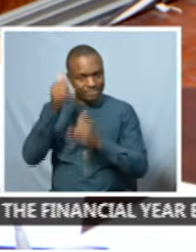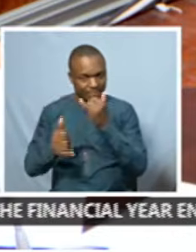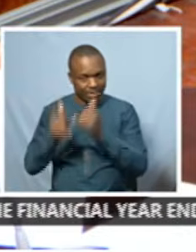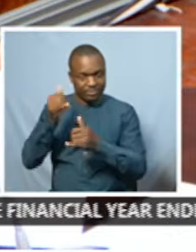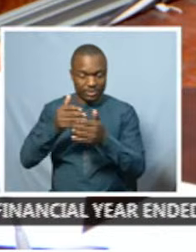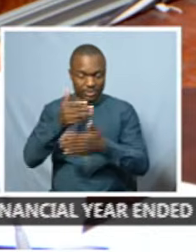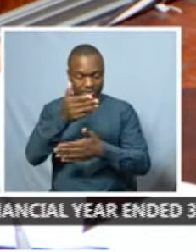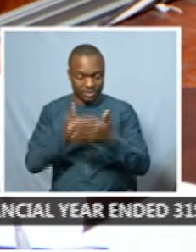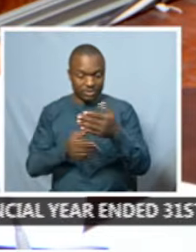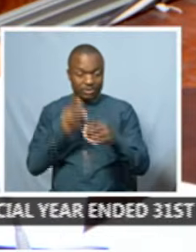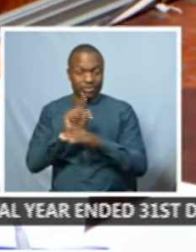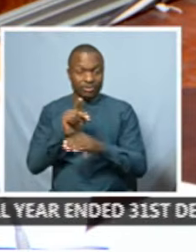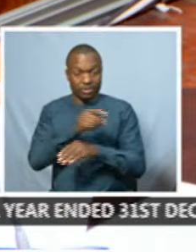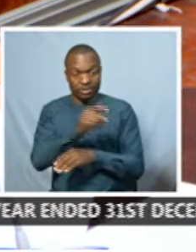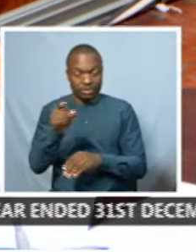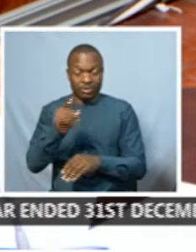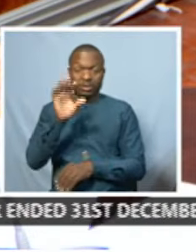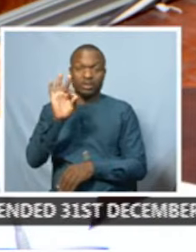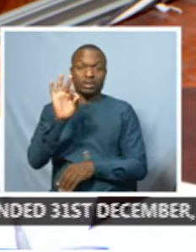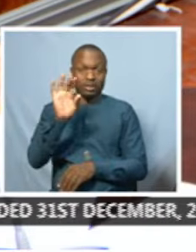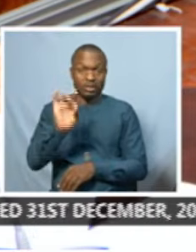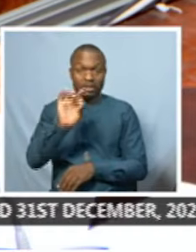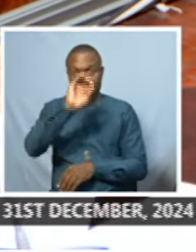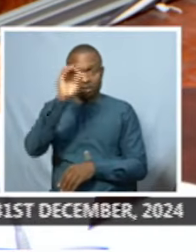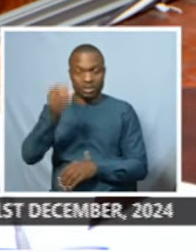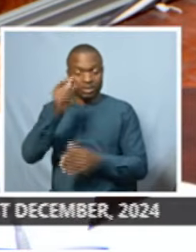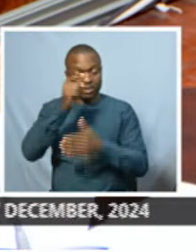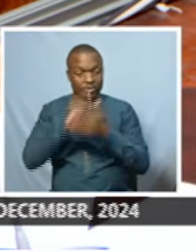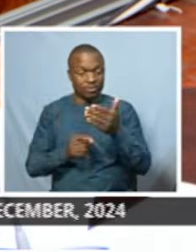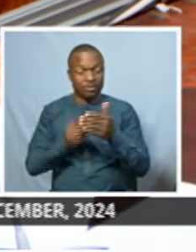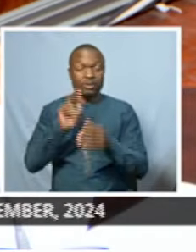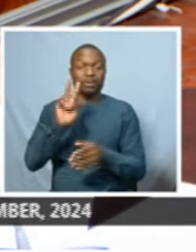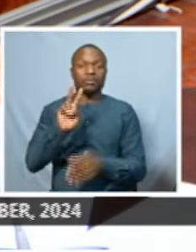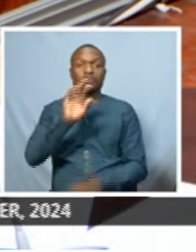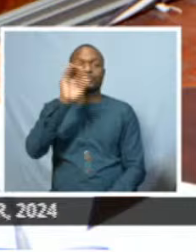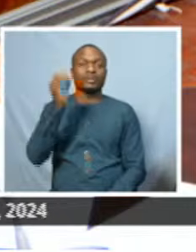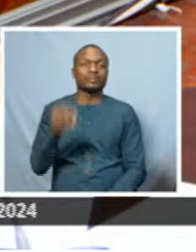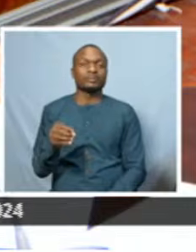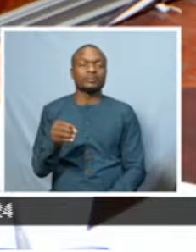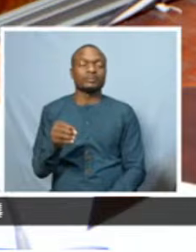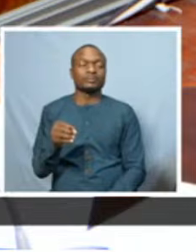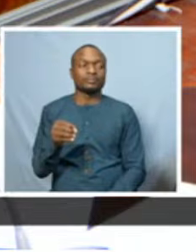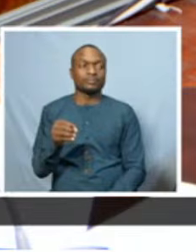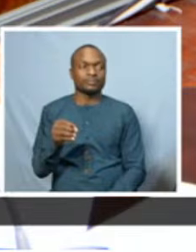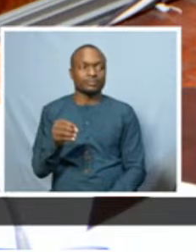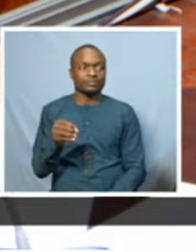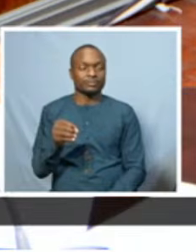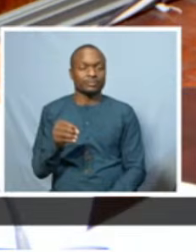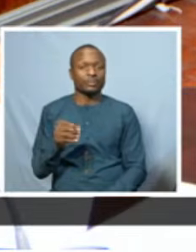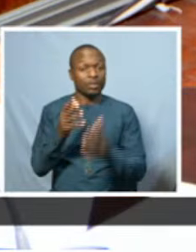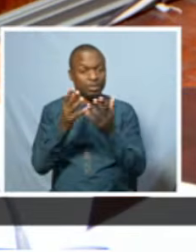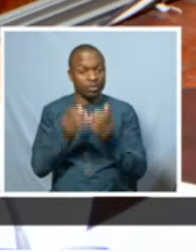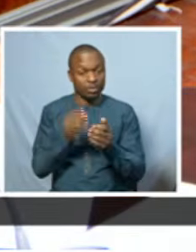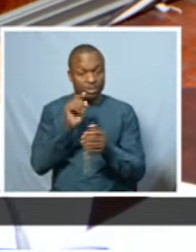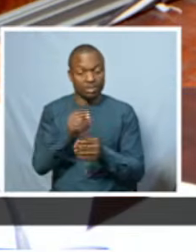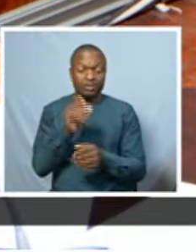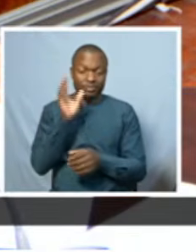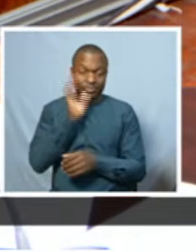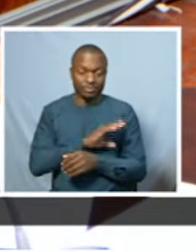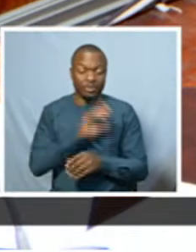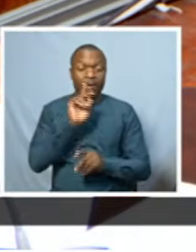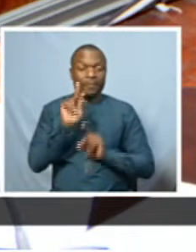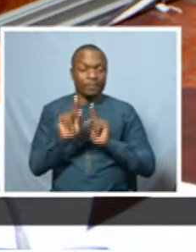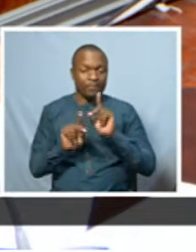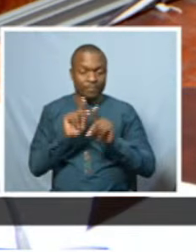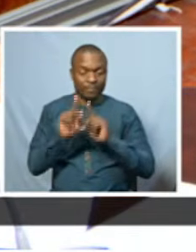all these projects, those which are 98%? What is that 2%? We want that done so that the